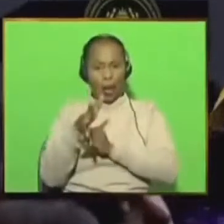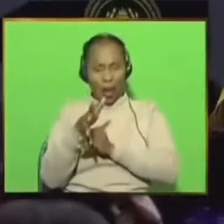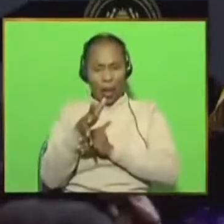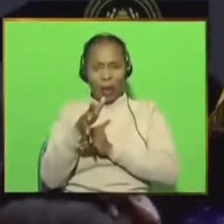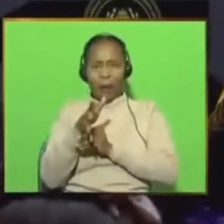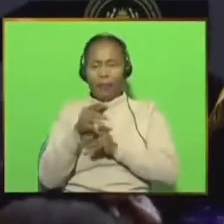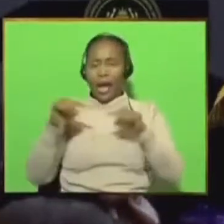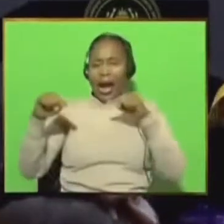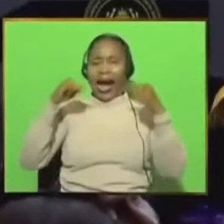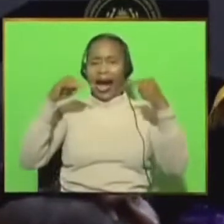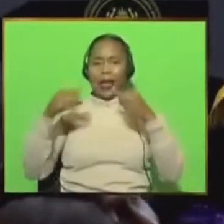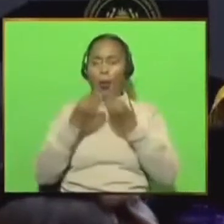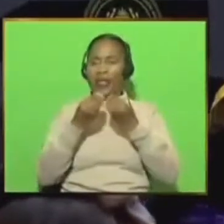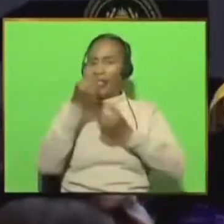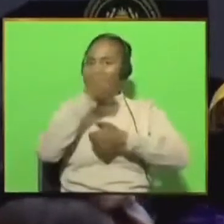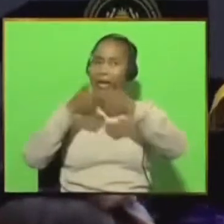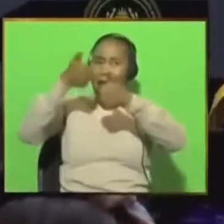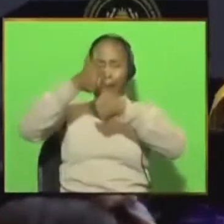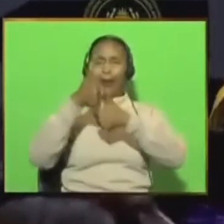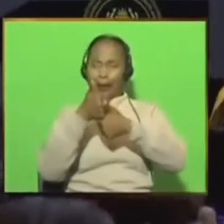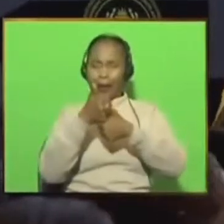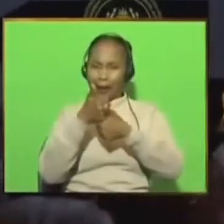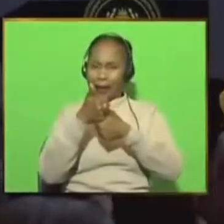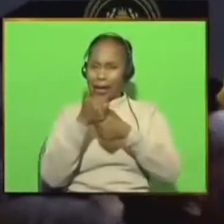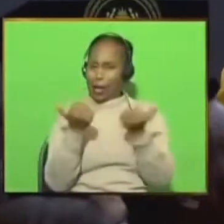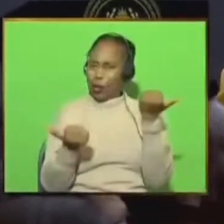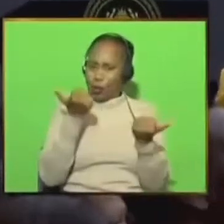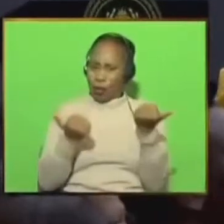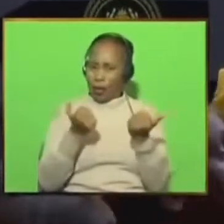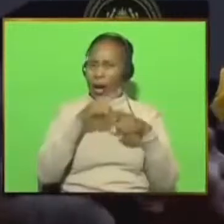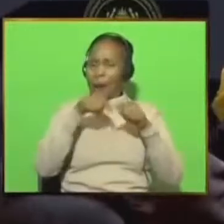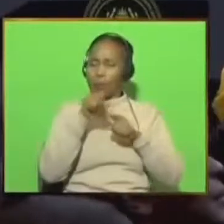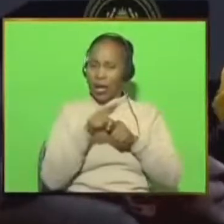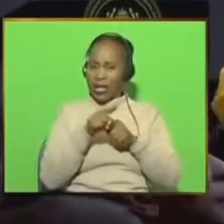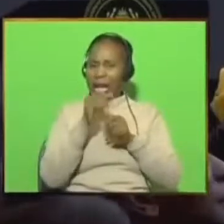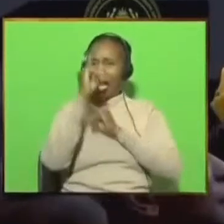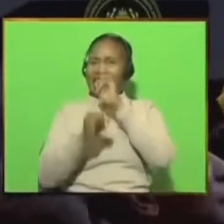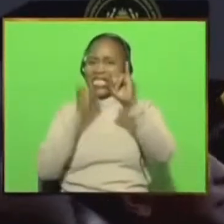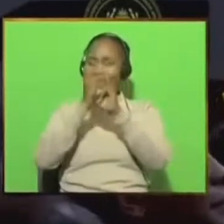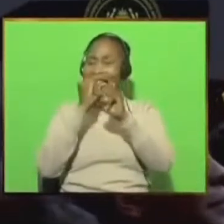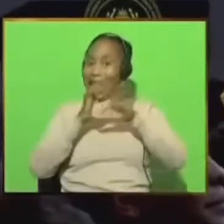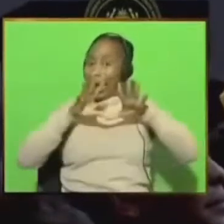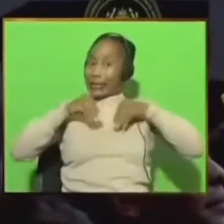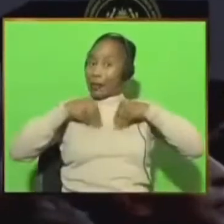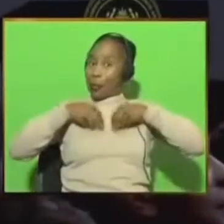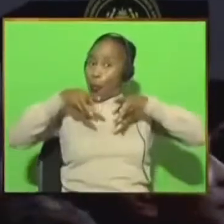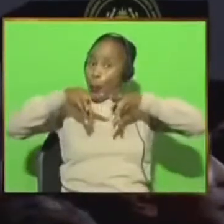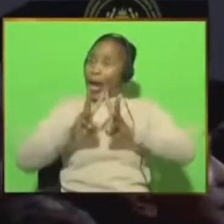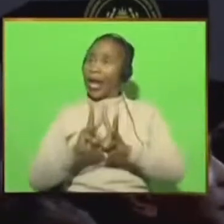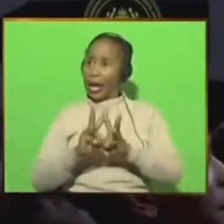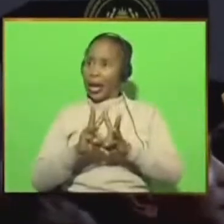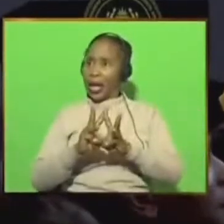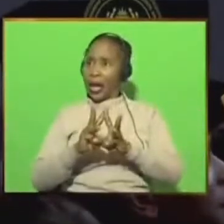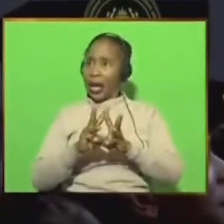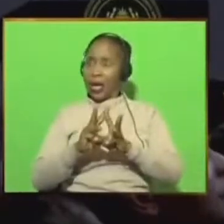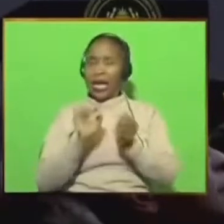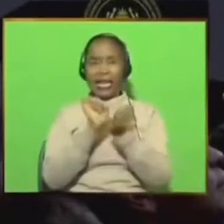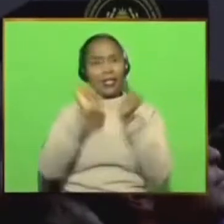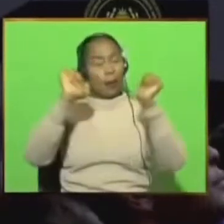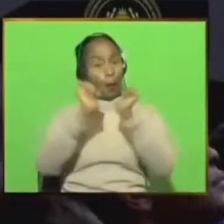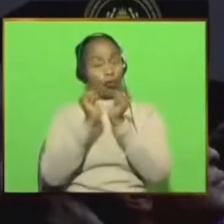parties. Yes, Chief Justice, I would support that. We have okay. each party represented. Thank you. Okay, all right. Chief Justice Julius